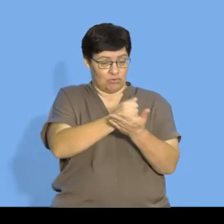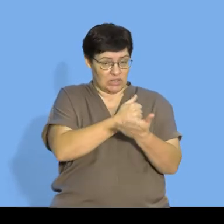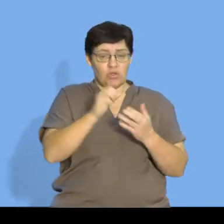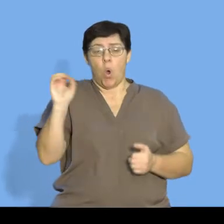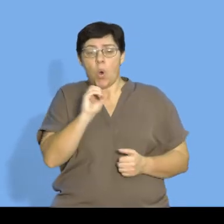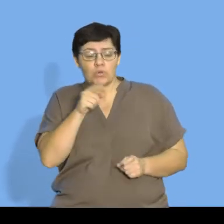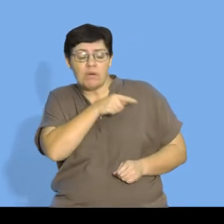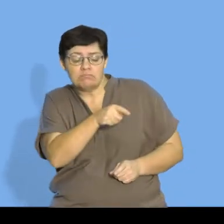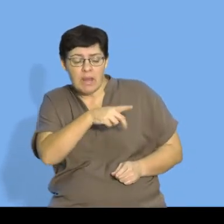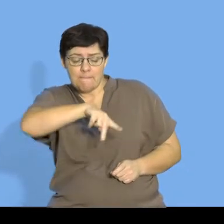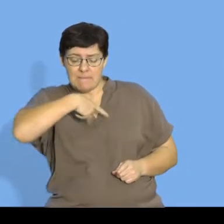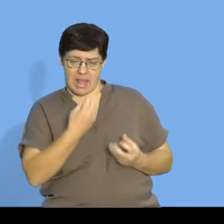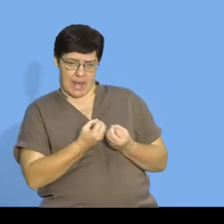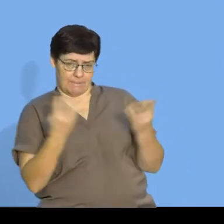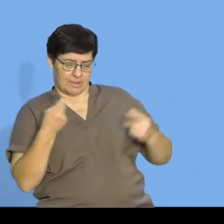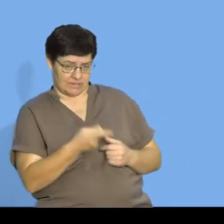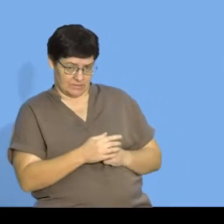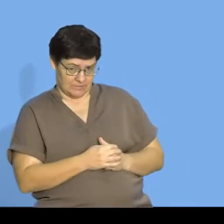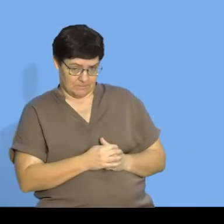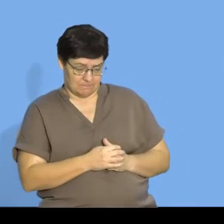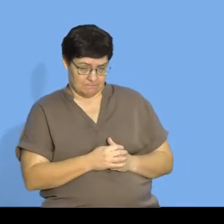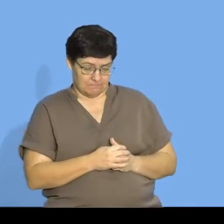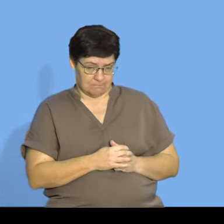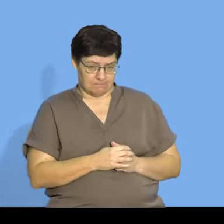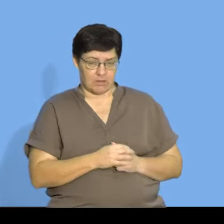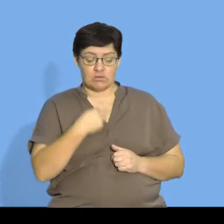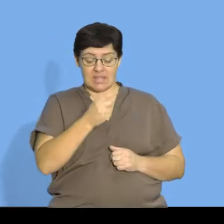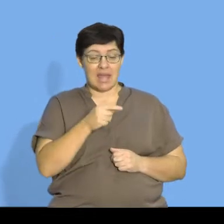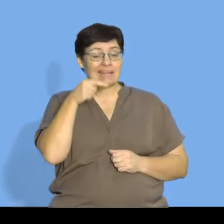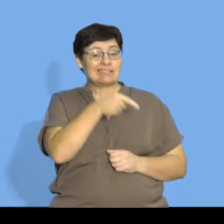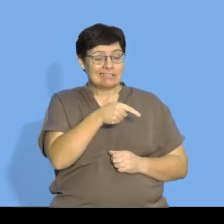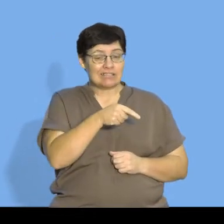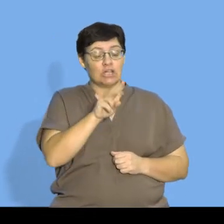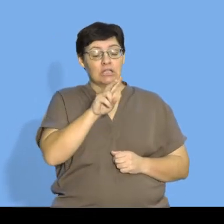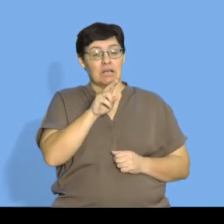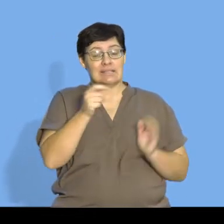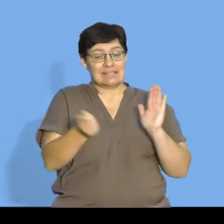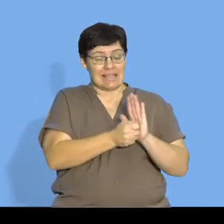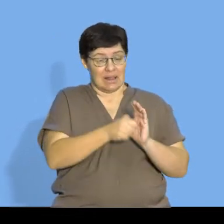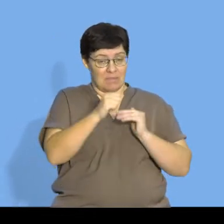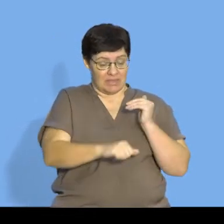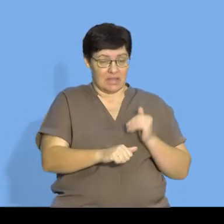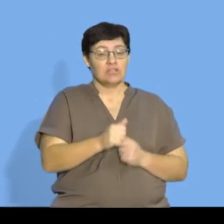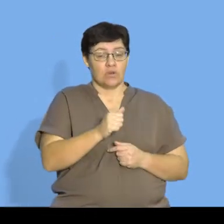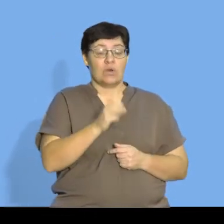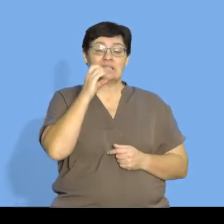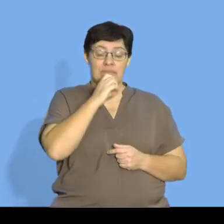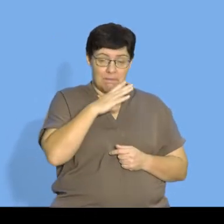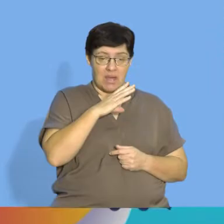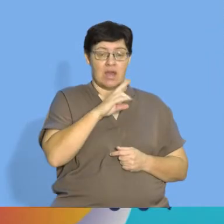once again, the proviso is important. We said 20% in the month of sale, so September